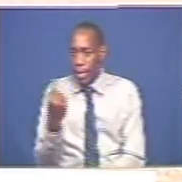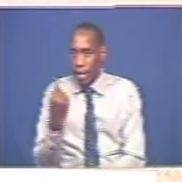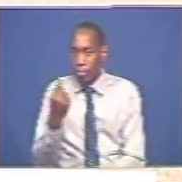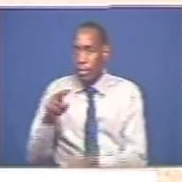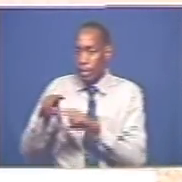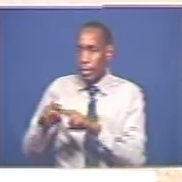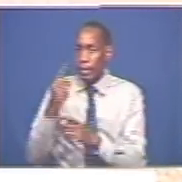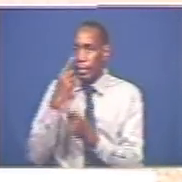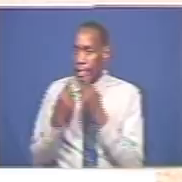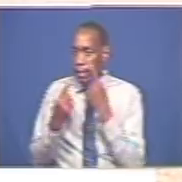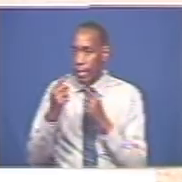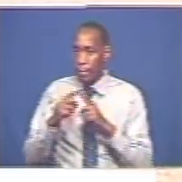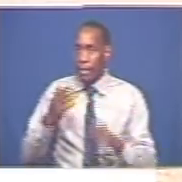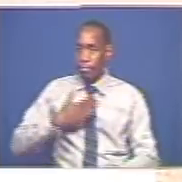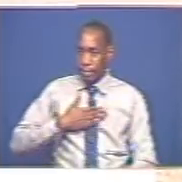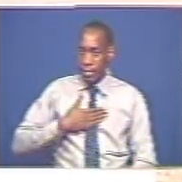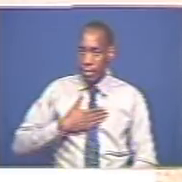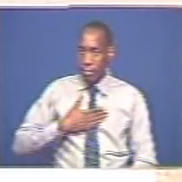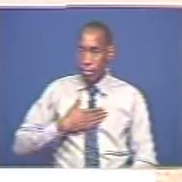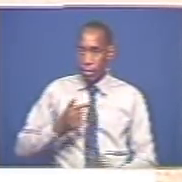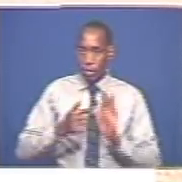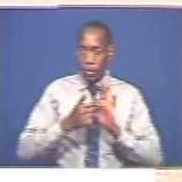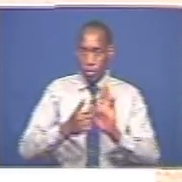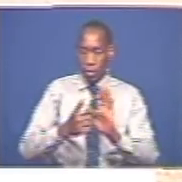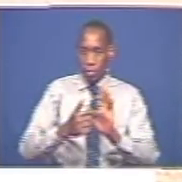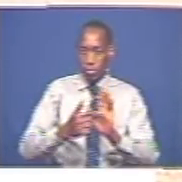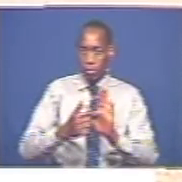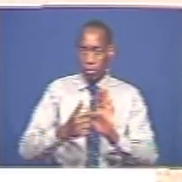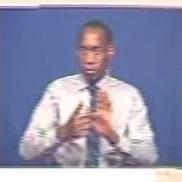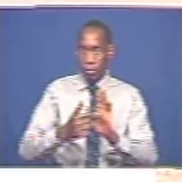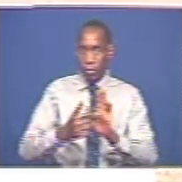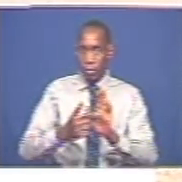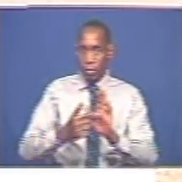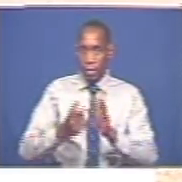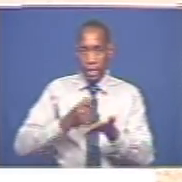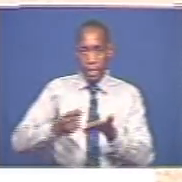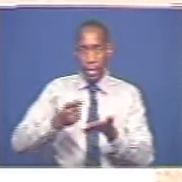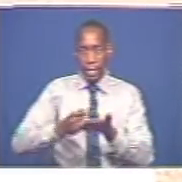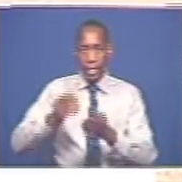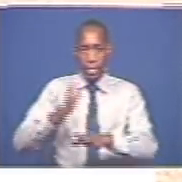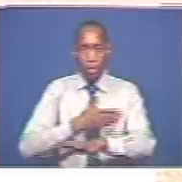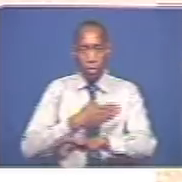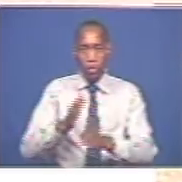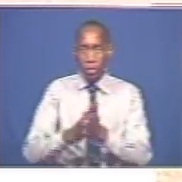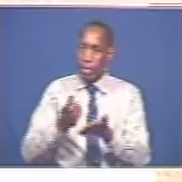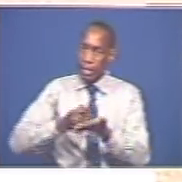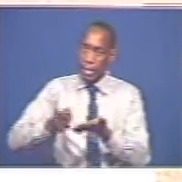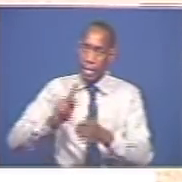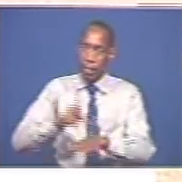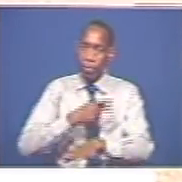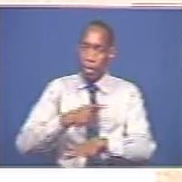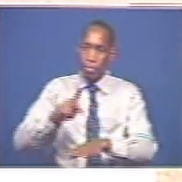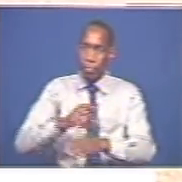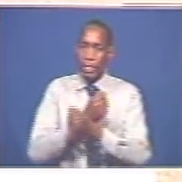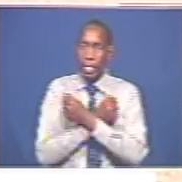crying. But for me, it manifested itself. I would write songs, I would write poetry, and I loved it. I loved